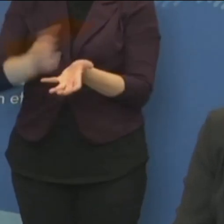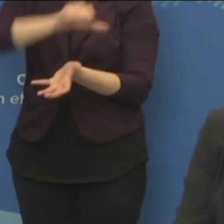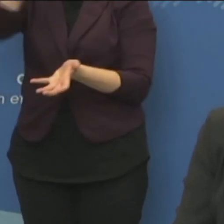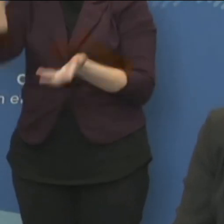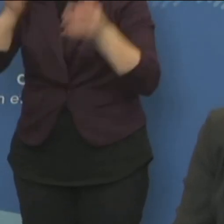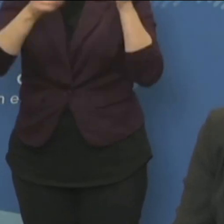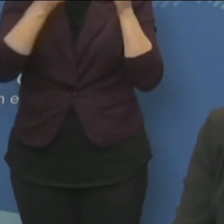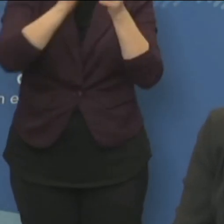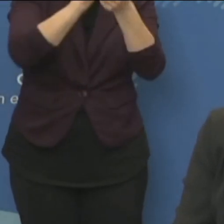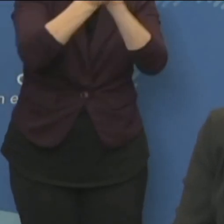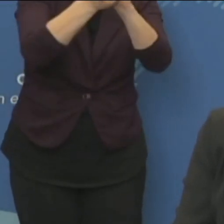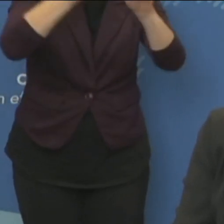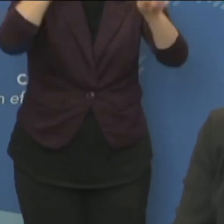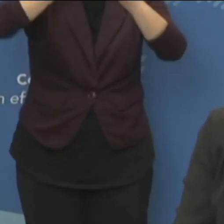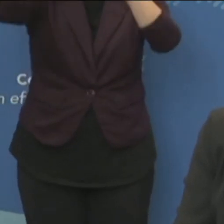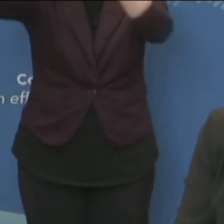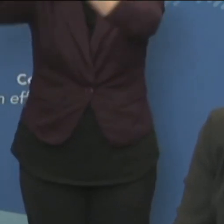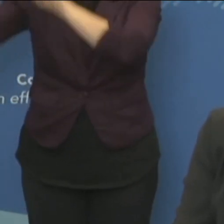demonstration of